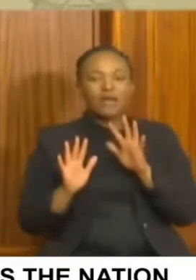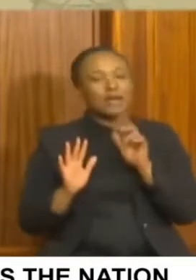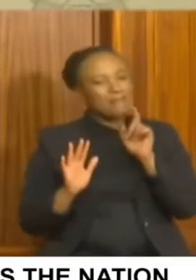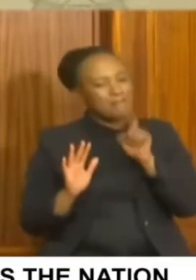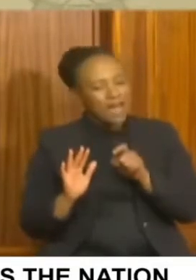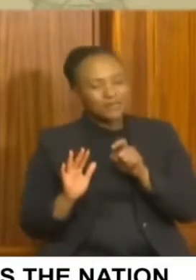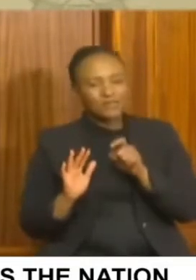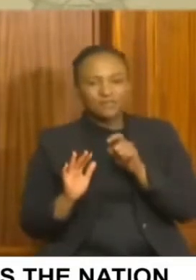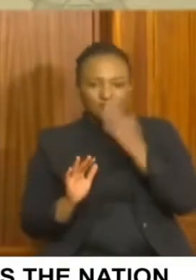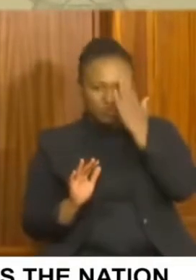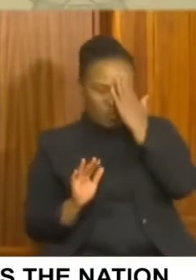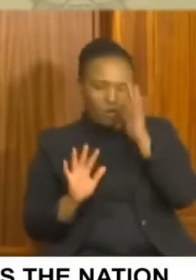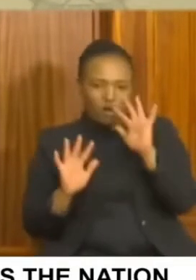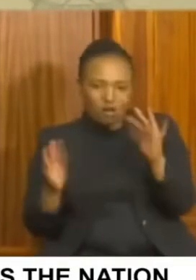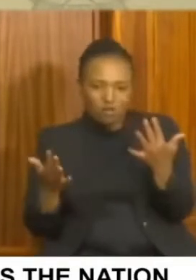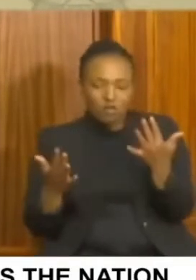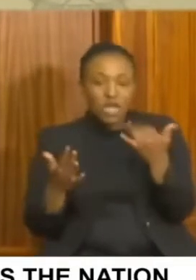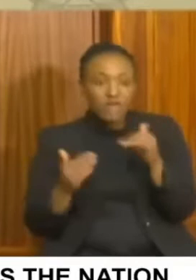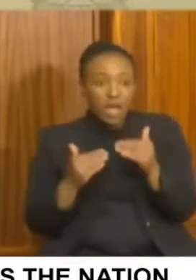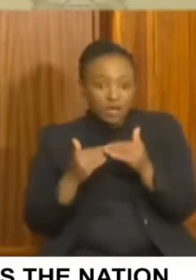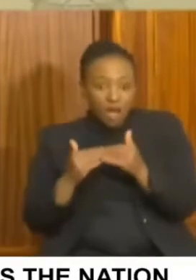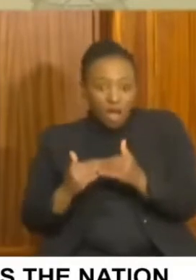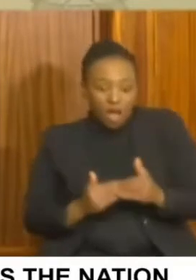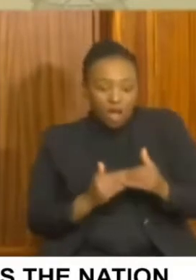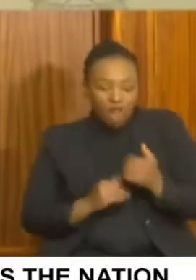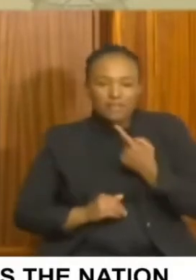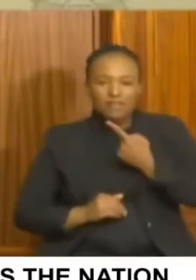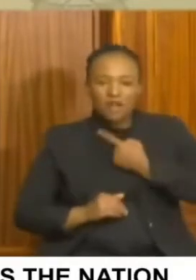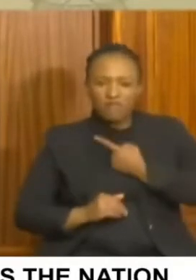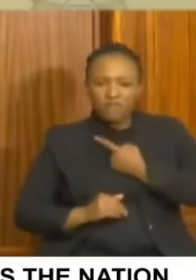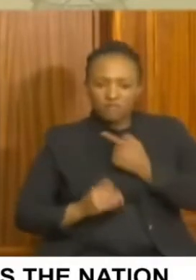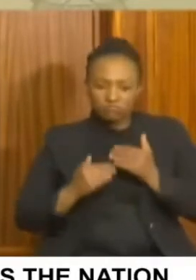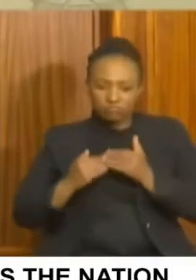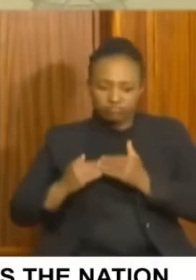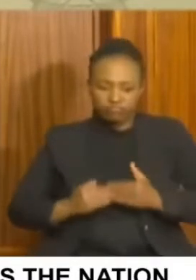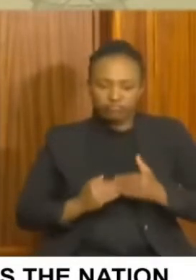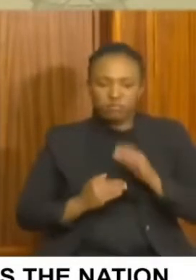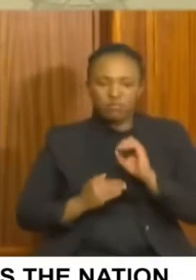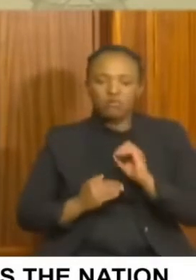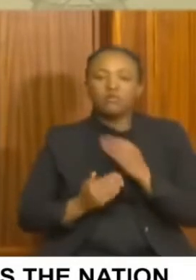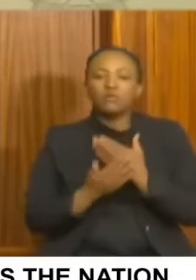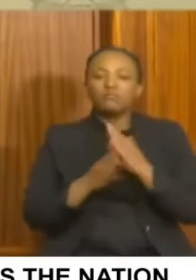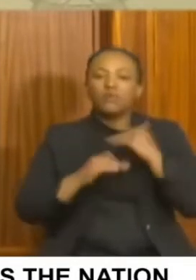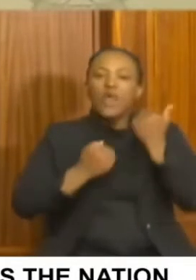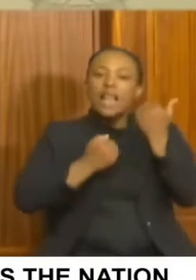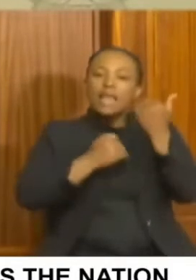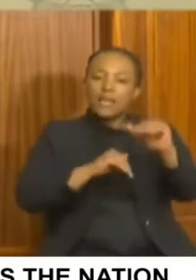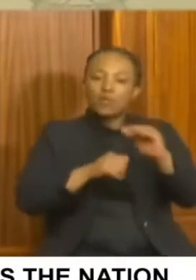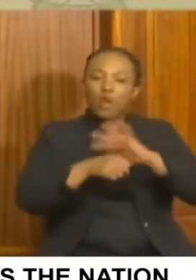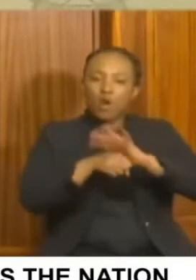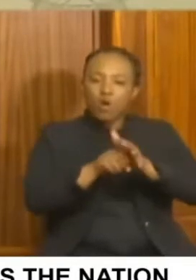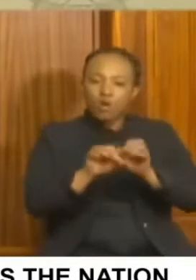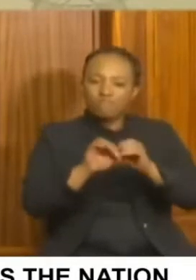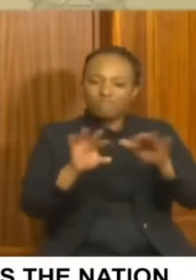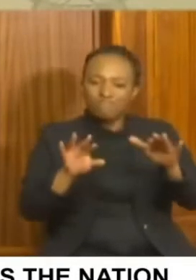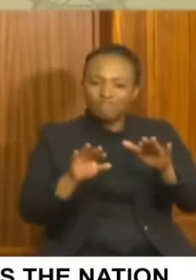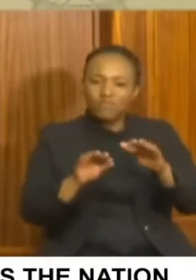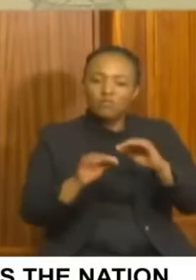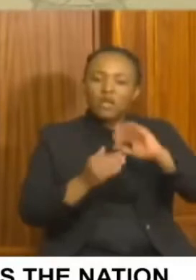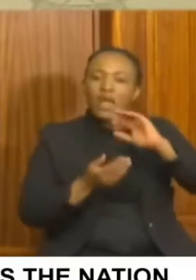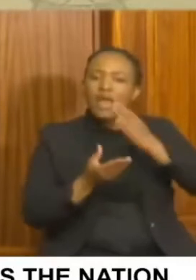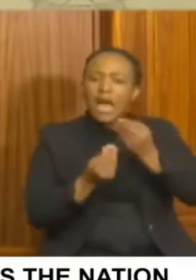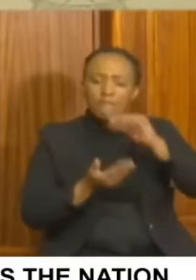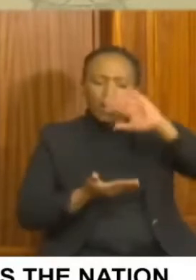your fault. If we are careful and diligent, we can limit transmission and bring down the rate of